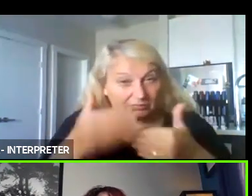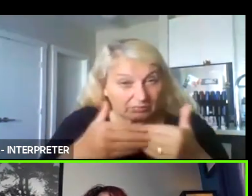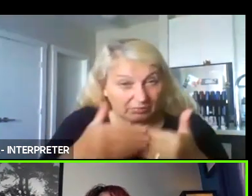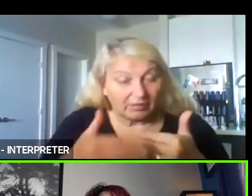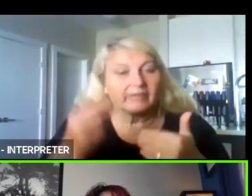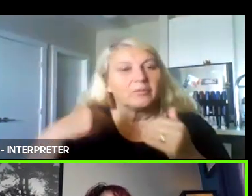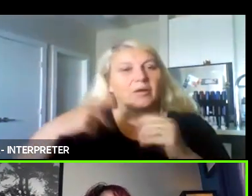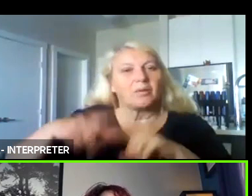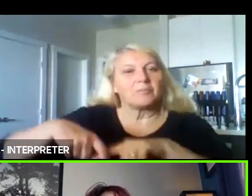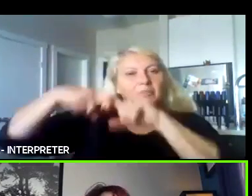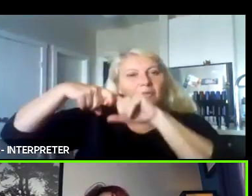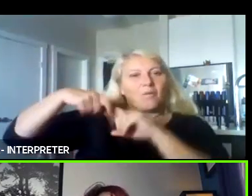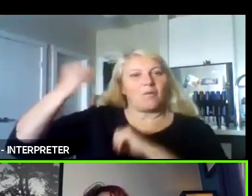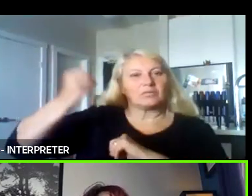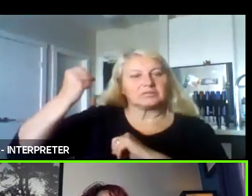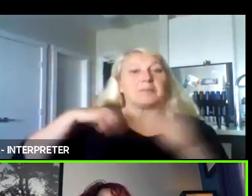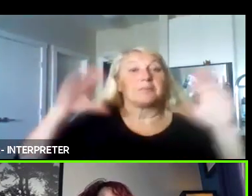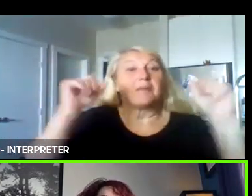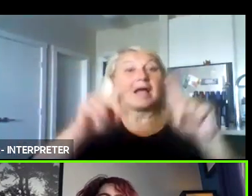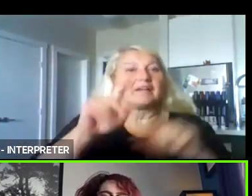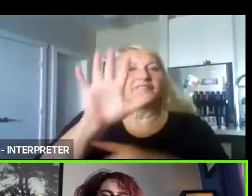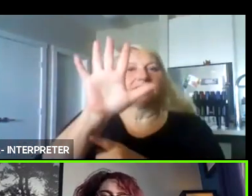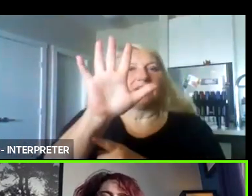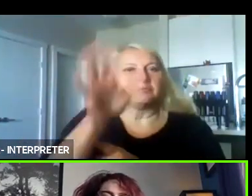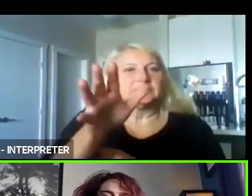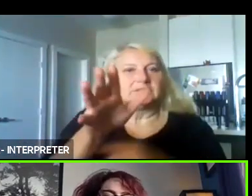pause. So we'll be back in about 5 minutes.